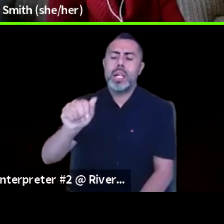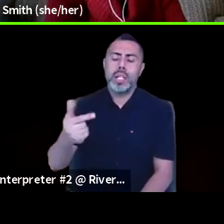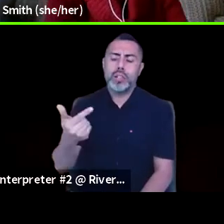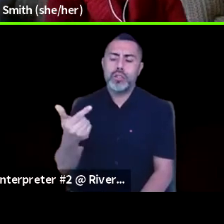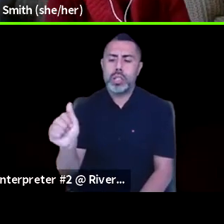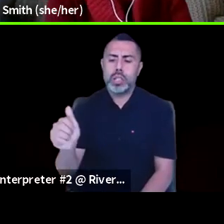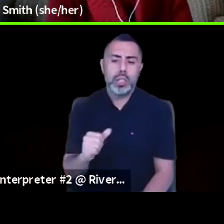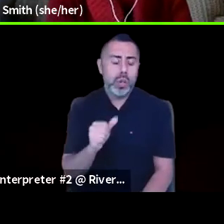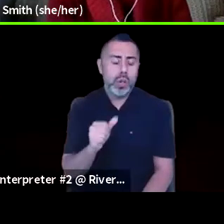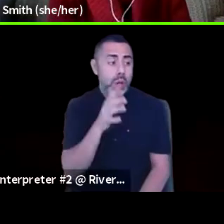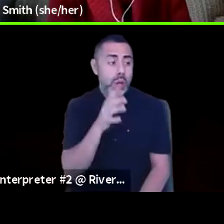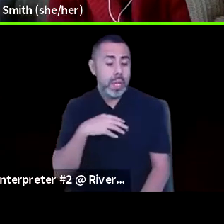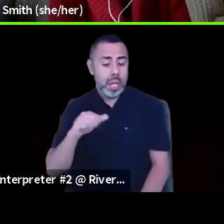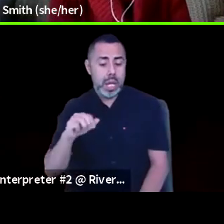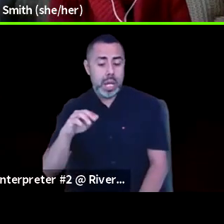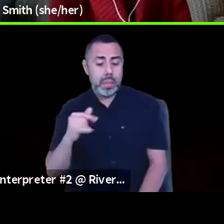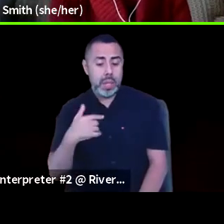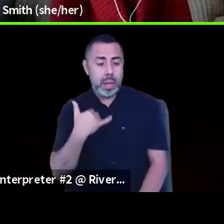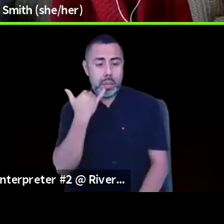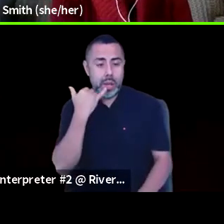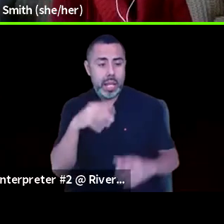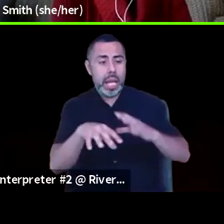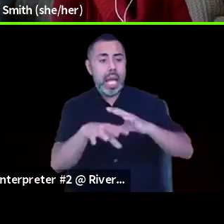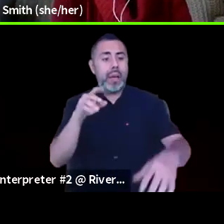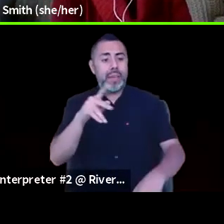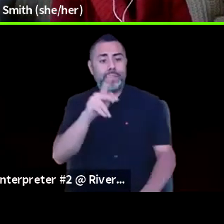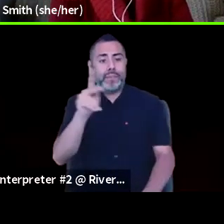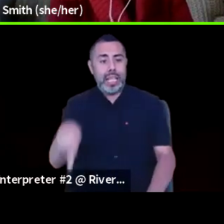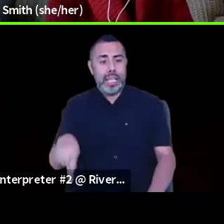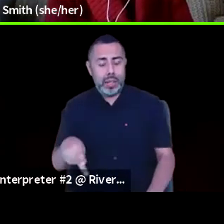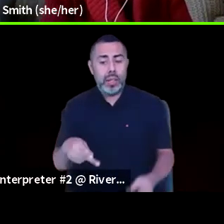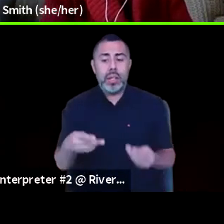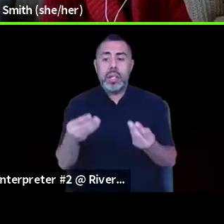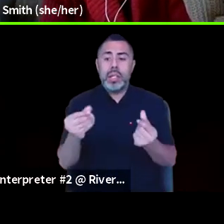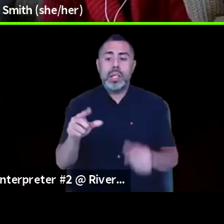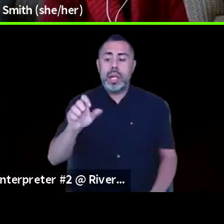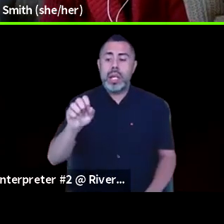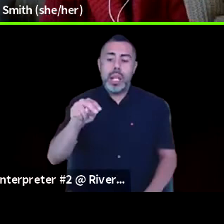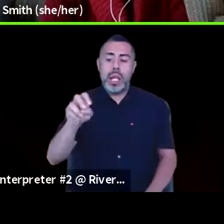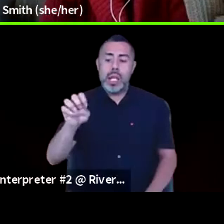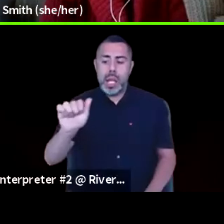Smith. I'm calling from outside of Philadelphia, which is Lenni Lenape land.